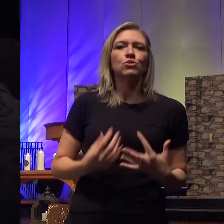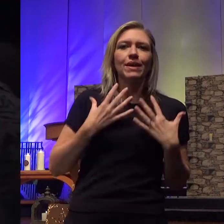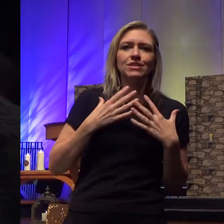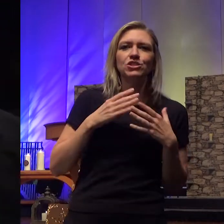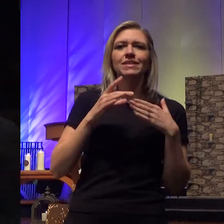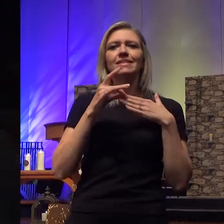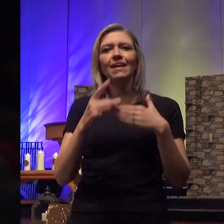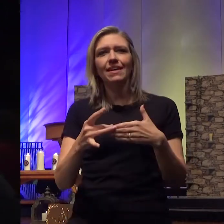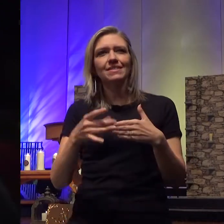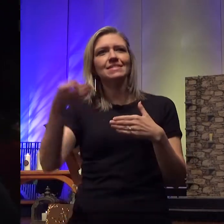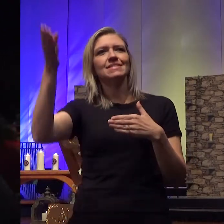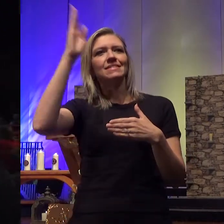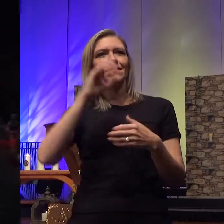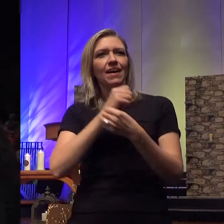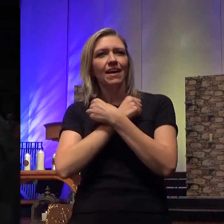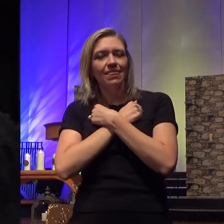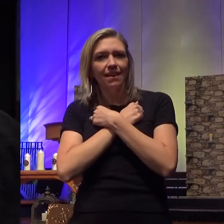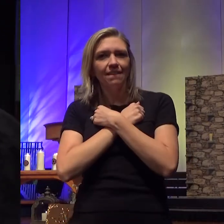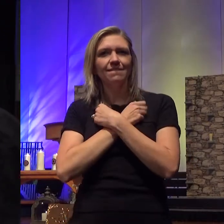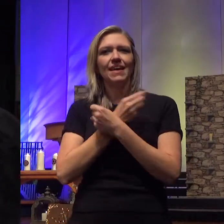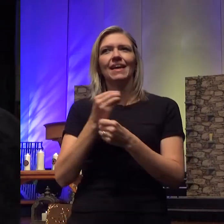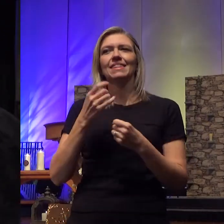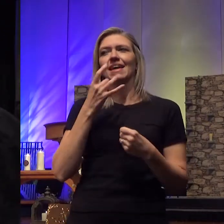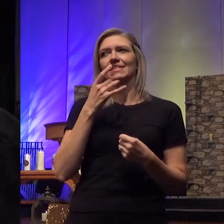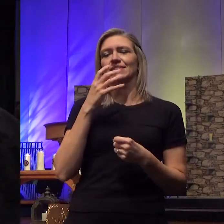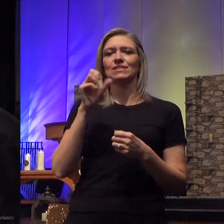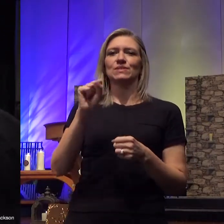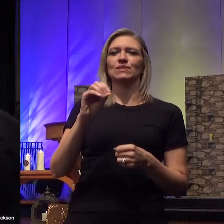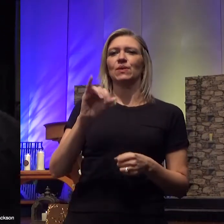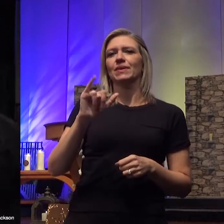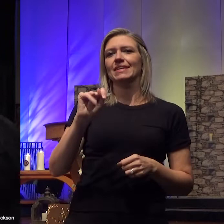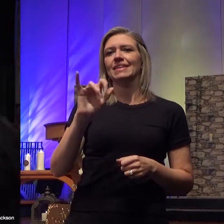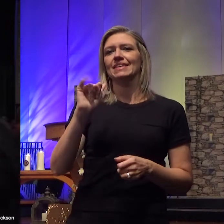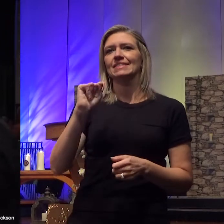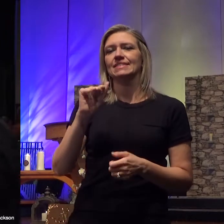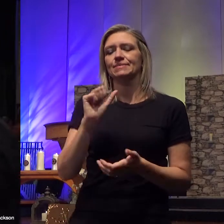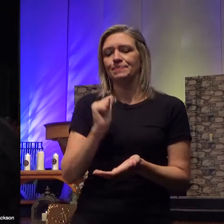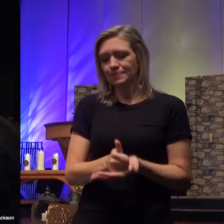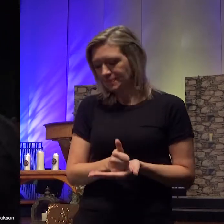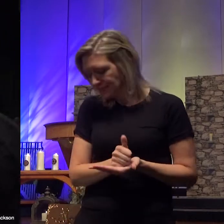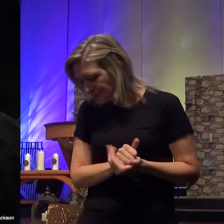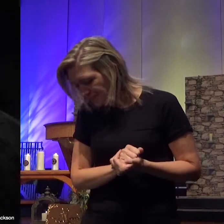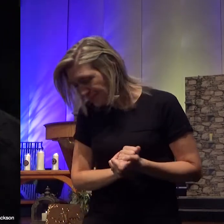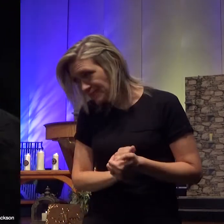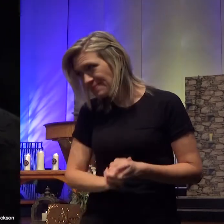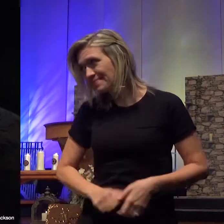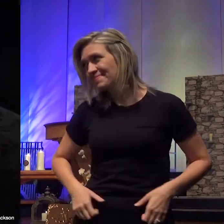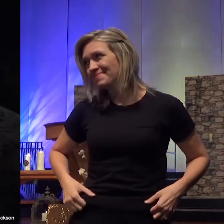guidance, with divine love and radiant light. And so it is. Amen.